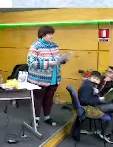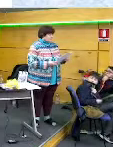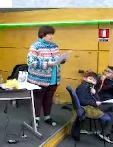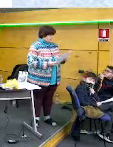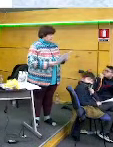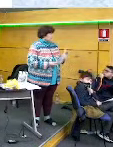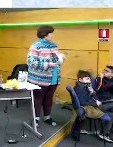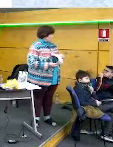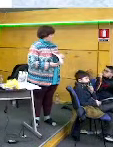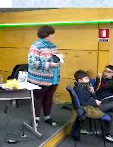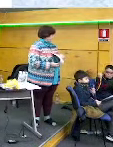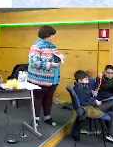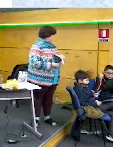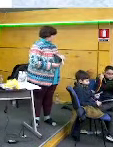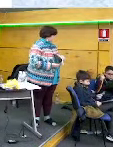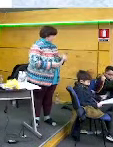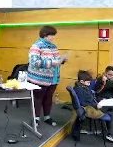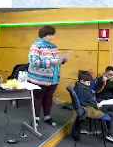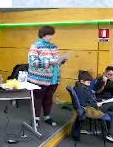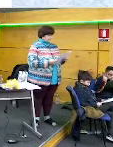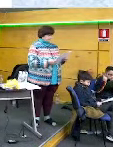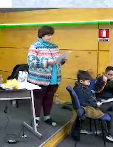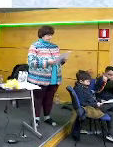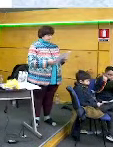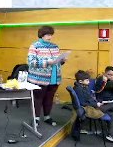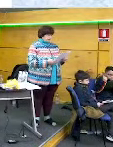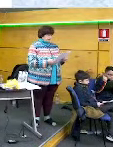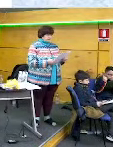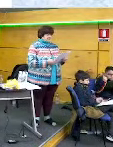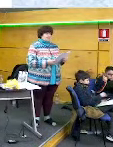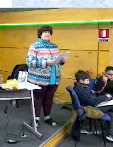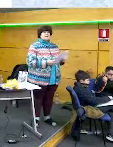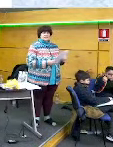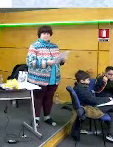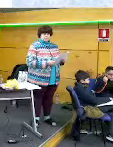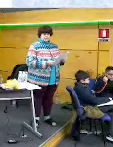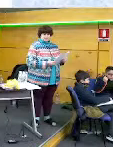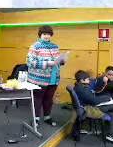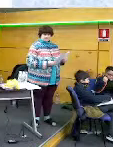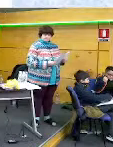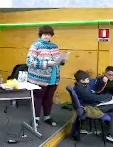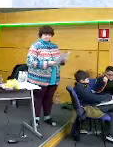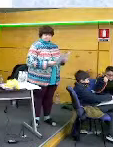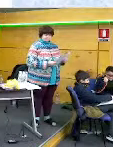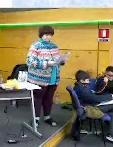If You Ever Met an Elephant by Ken Nesbitt.